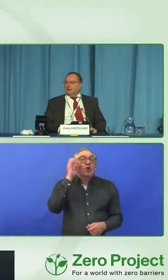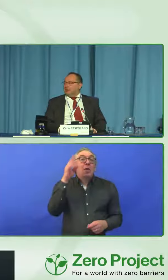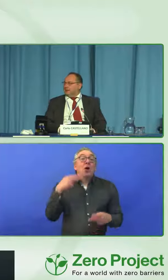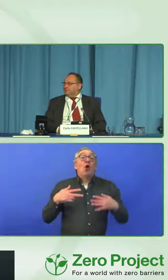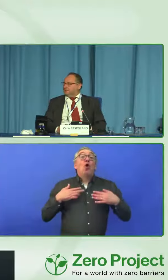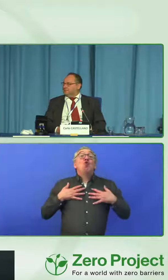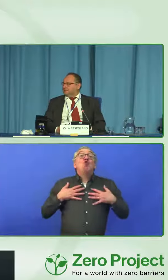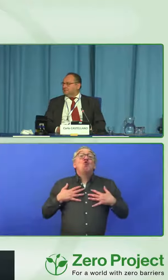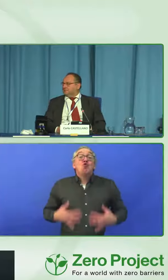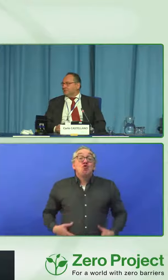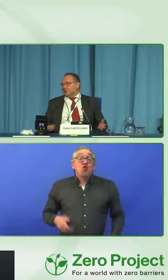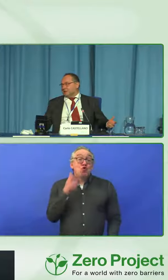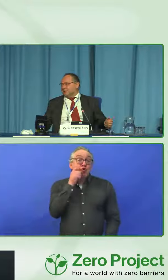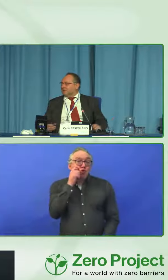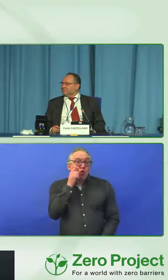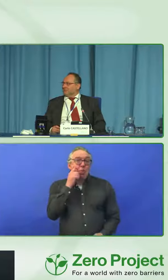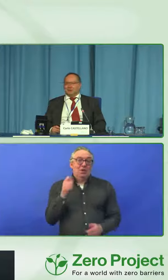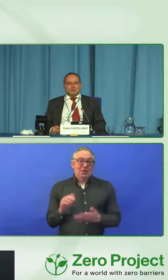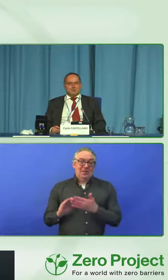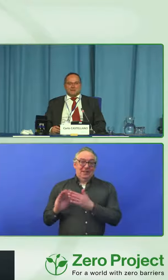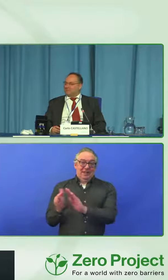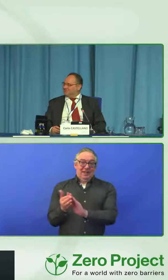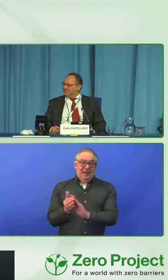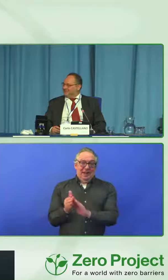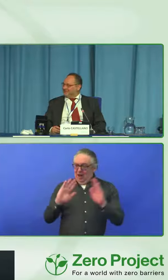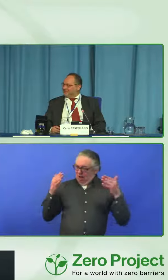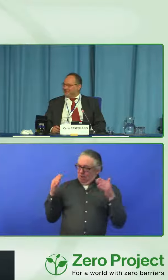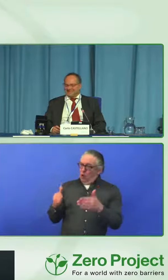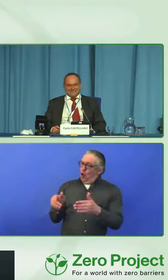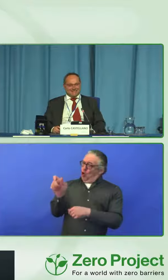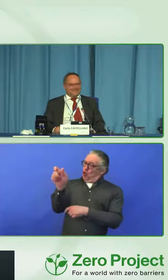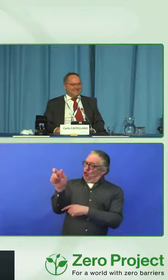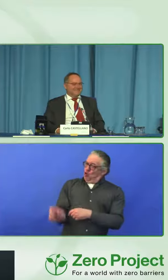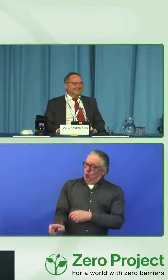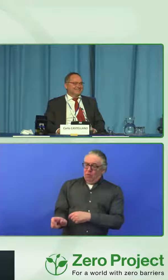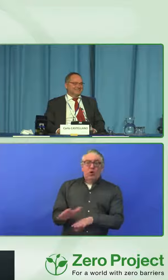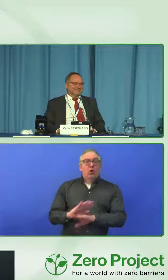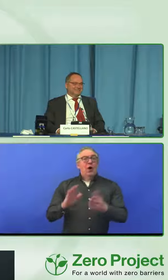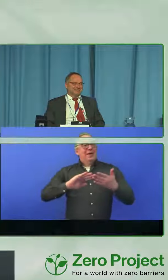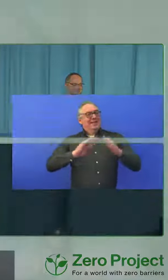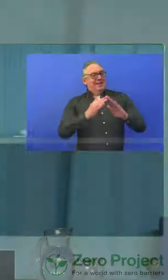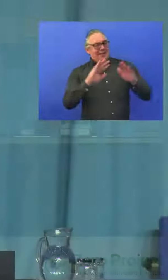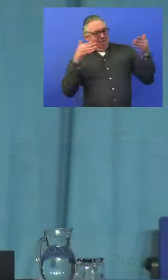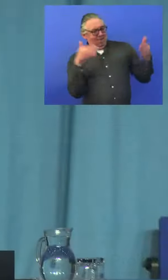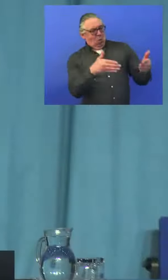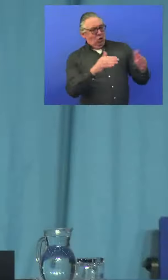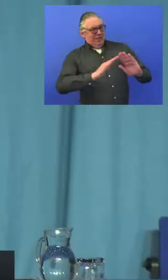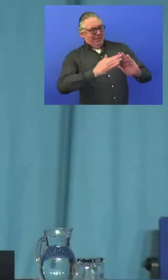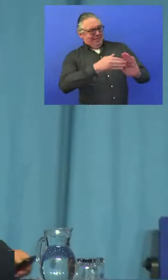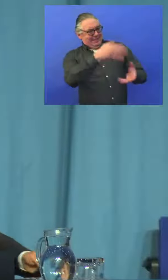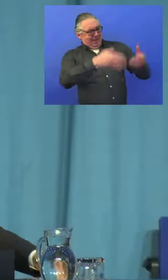the city. Thank you very much. Thank you, Carlo. Applause for Carlo.